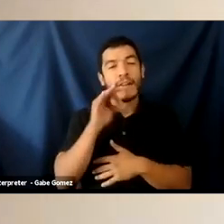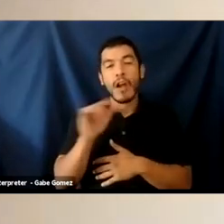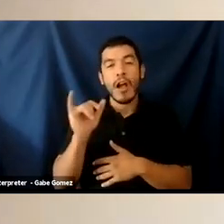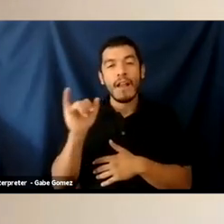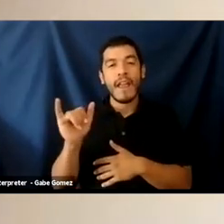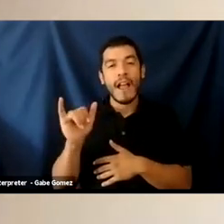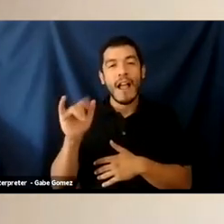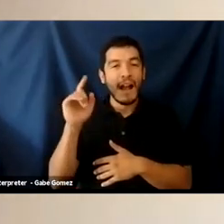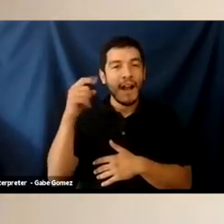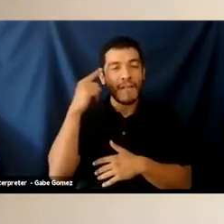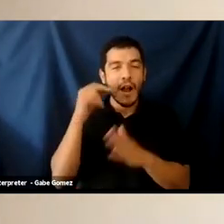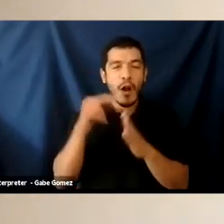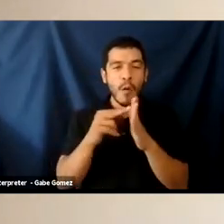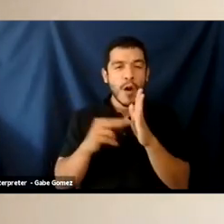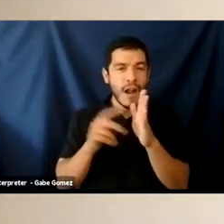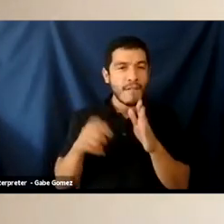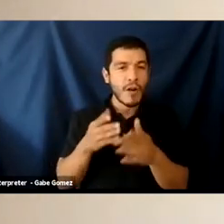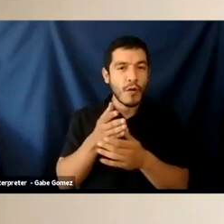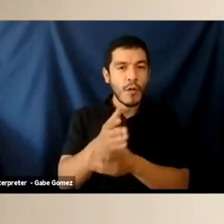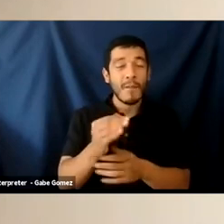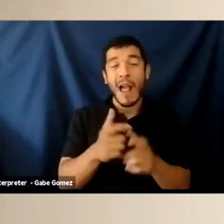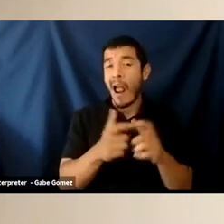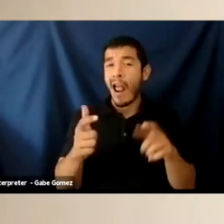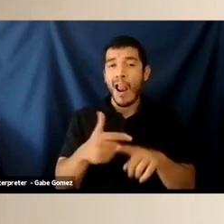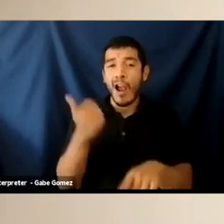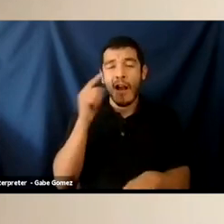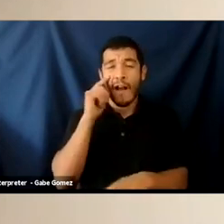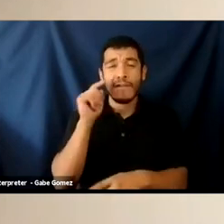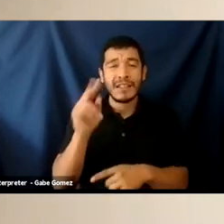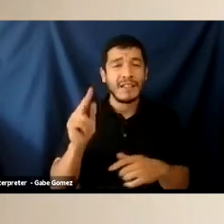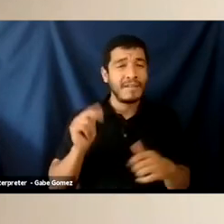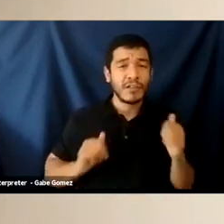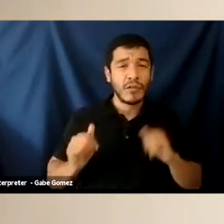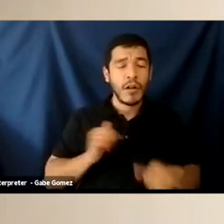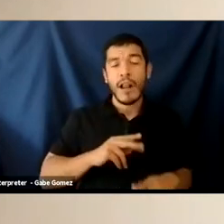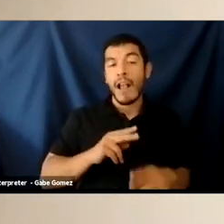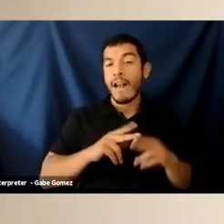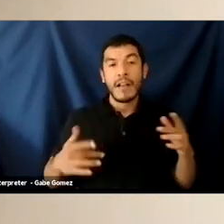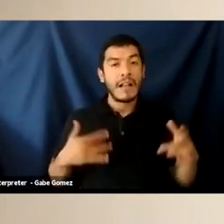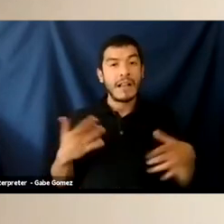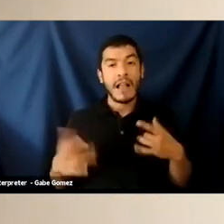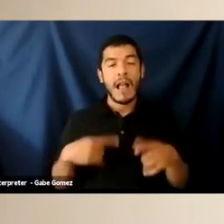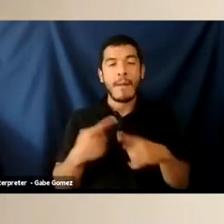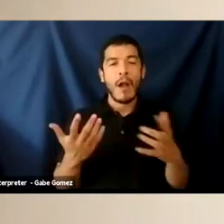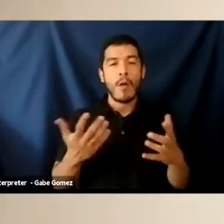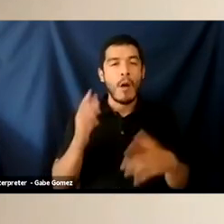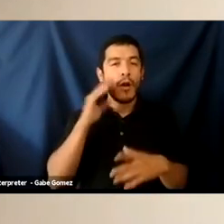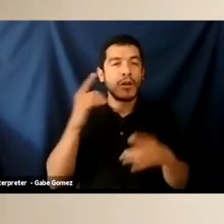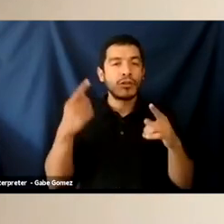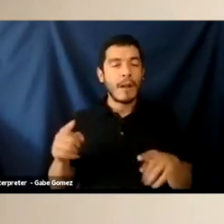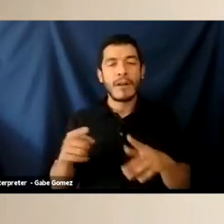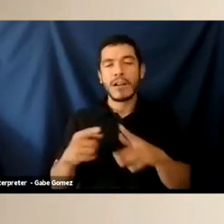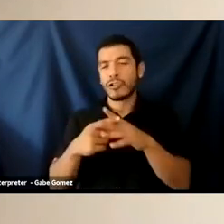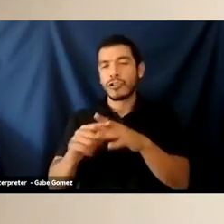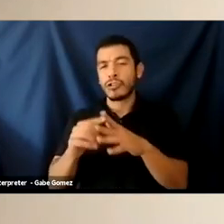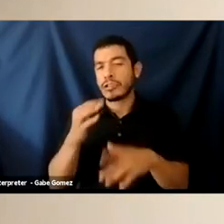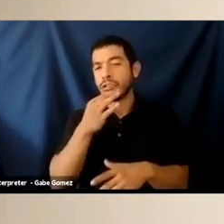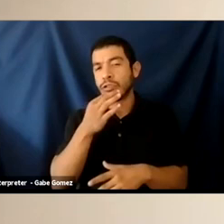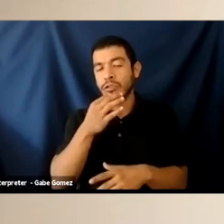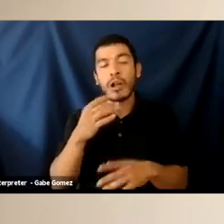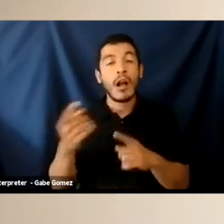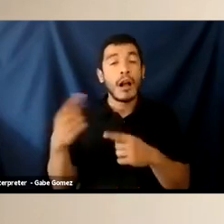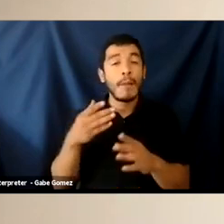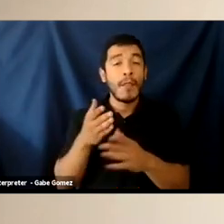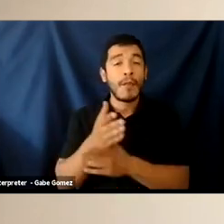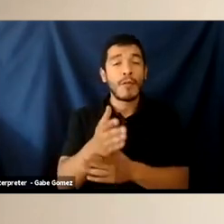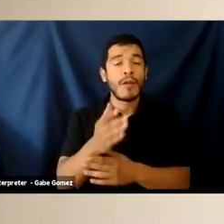governance we have to go through, and a lot longer for the TV shows. I'm really excited about what's about to start coming